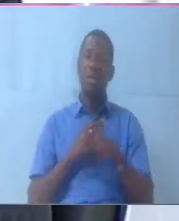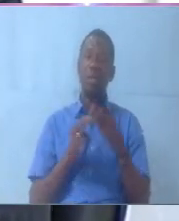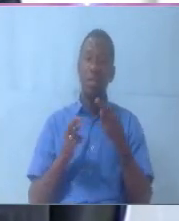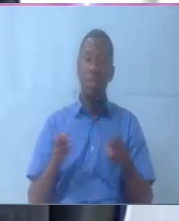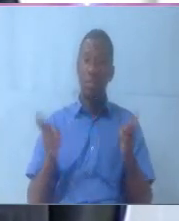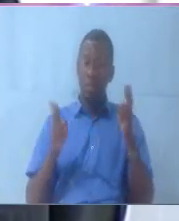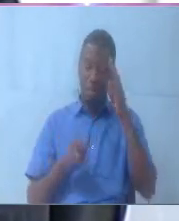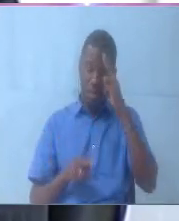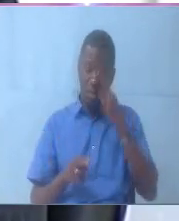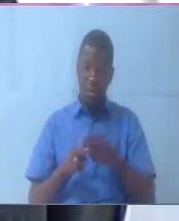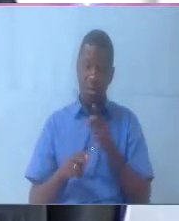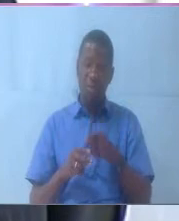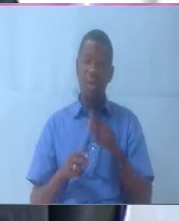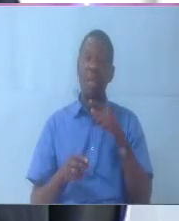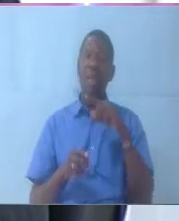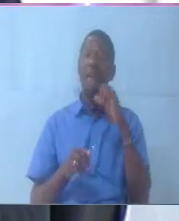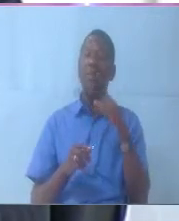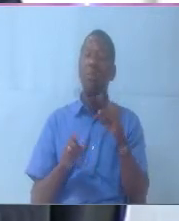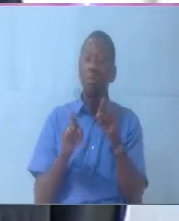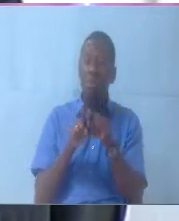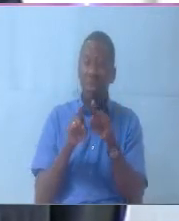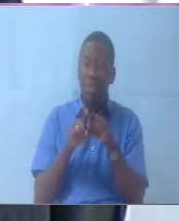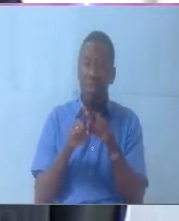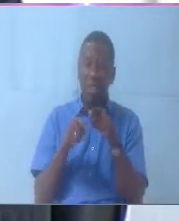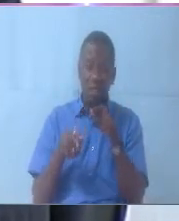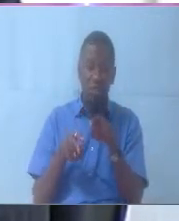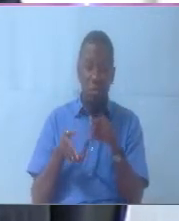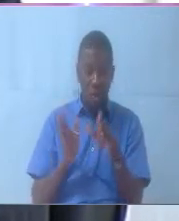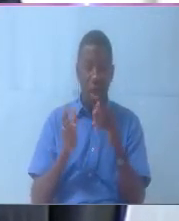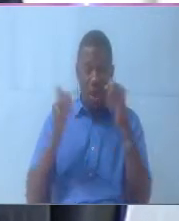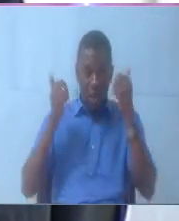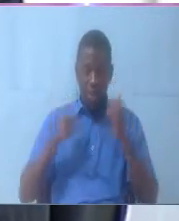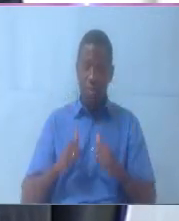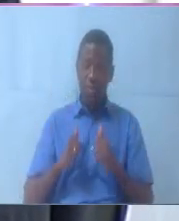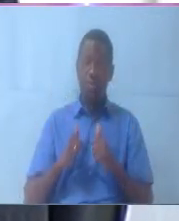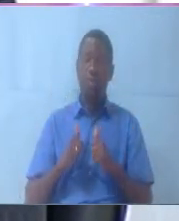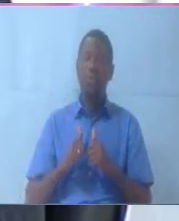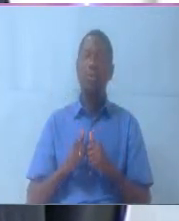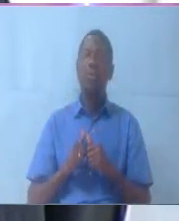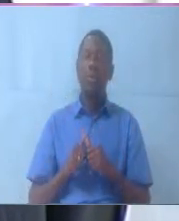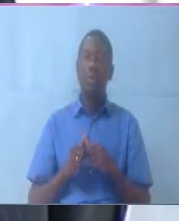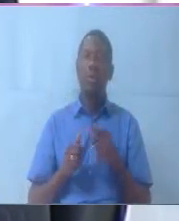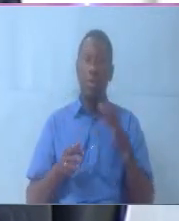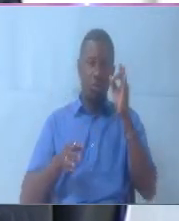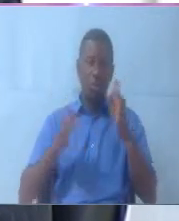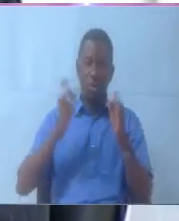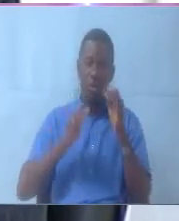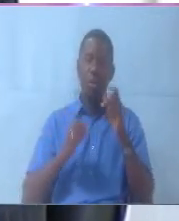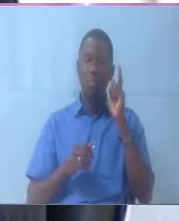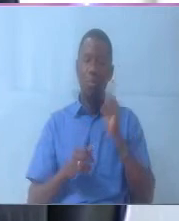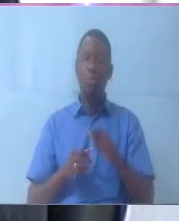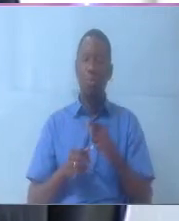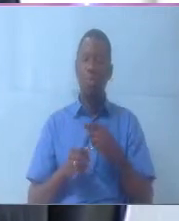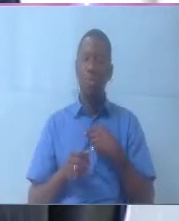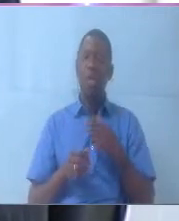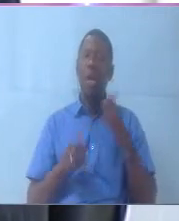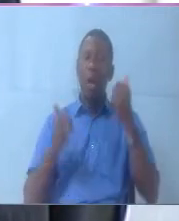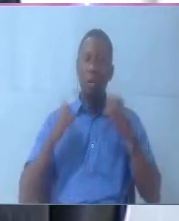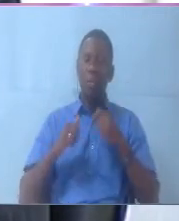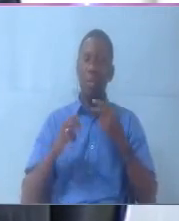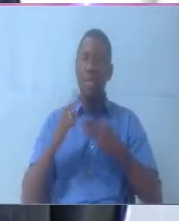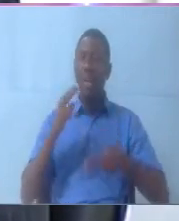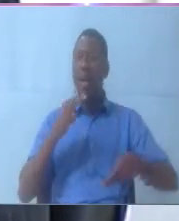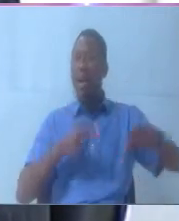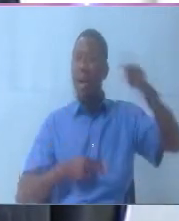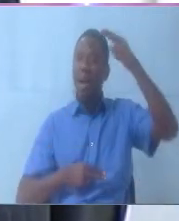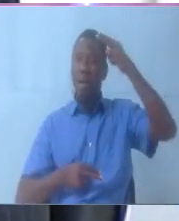ku fasongolu sotonta a case against the state should proceed in the High Court. Kito nyanta kela kiti bunda bala High Court meya lonko